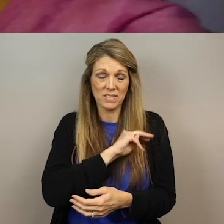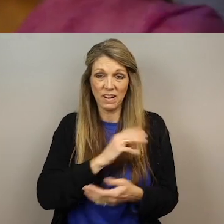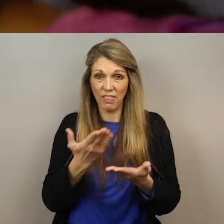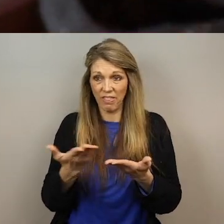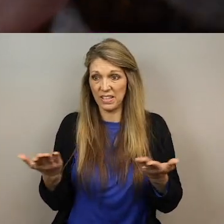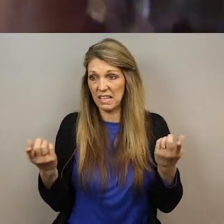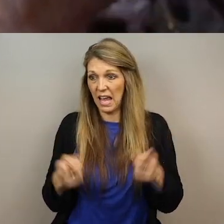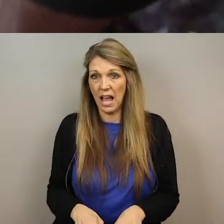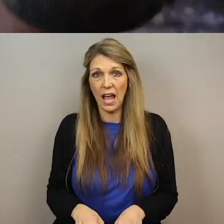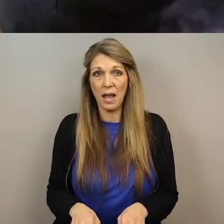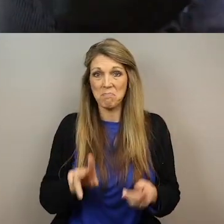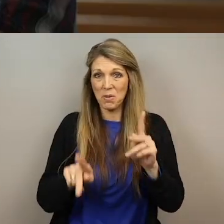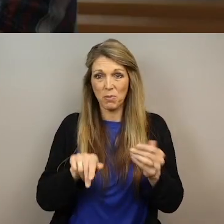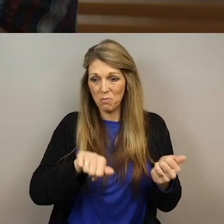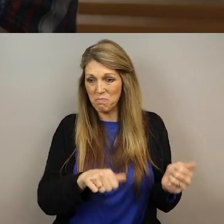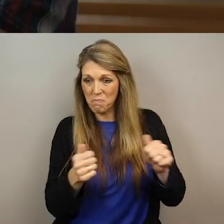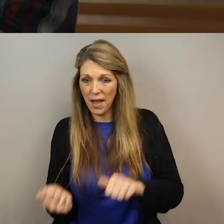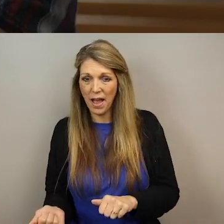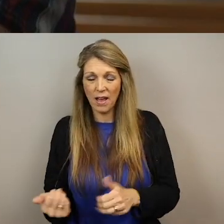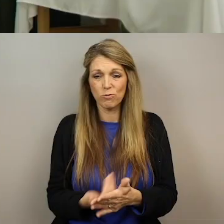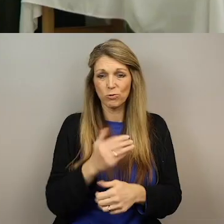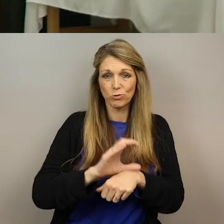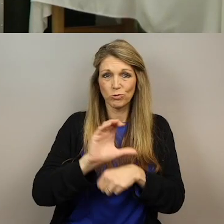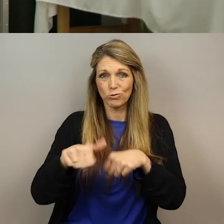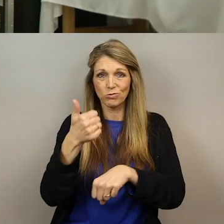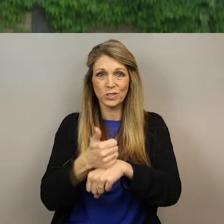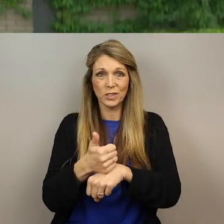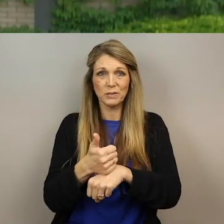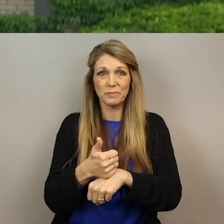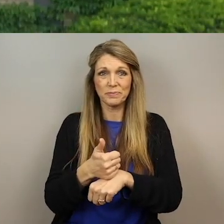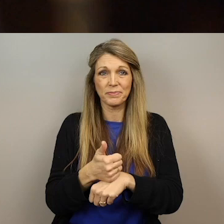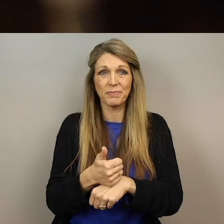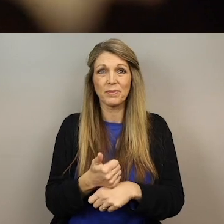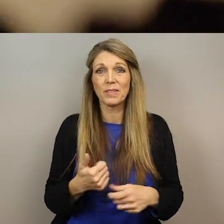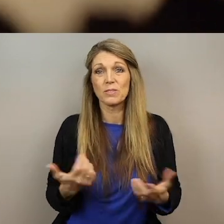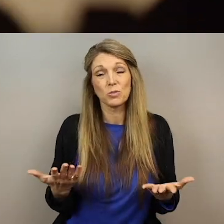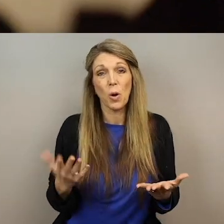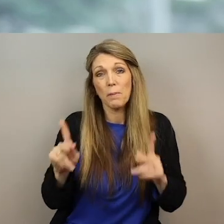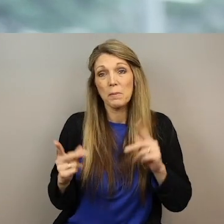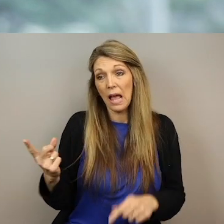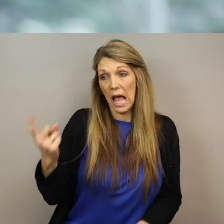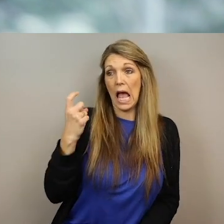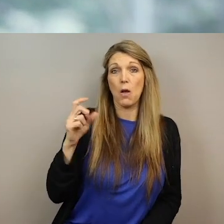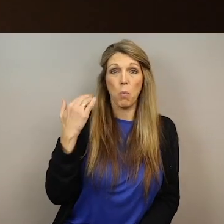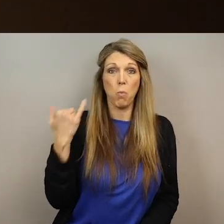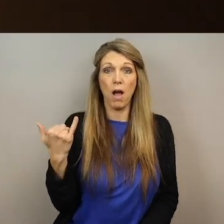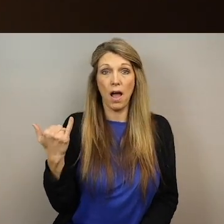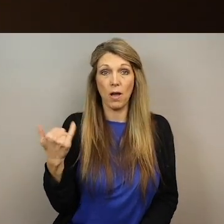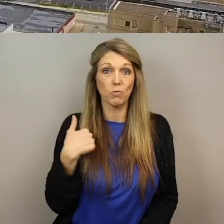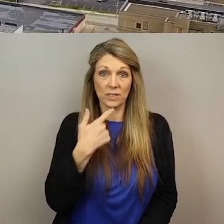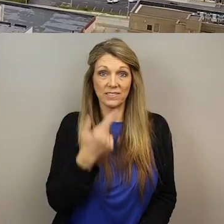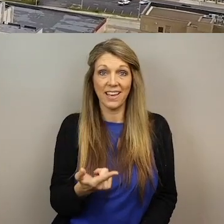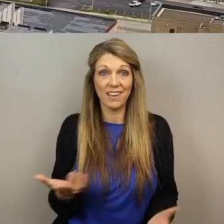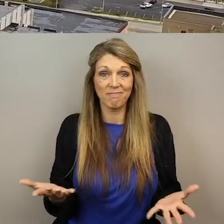New believers are getting baptized, new churches are started. So, when people ask why, that's what